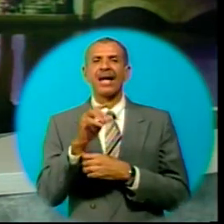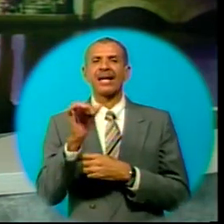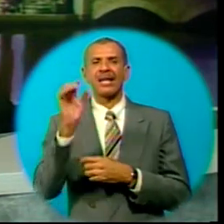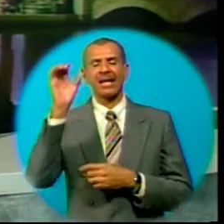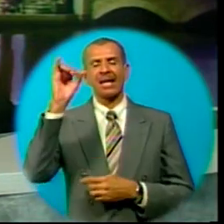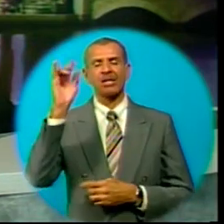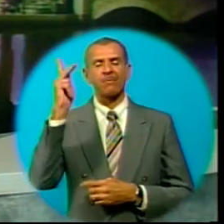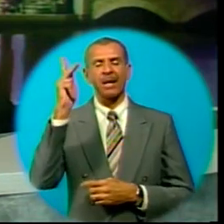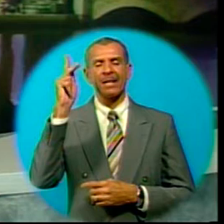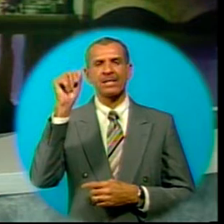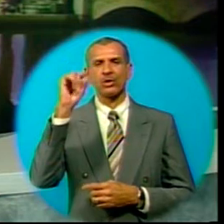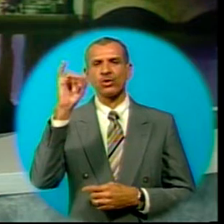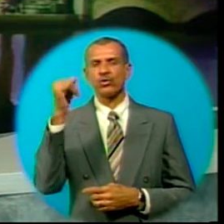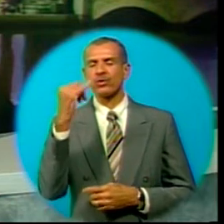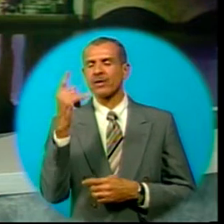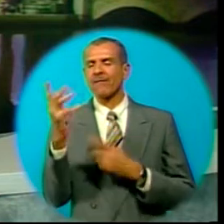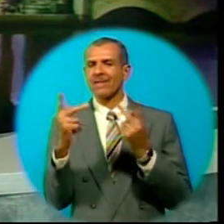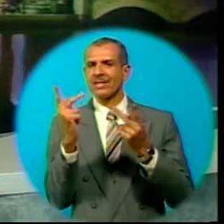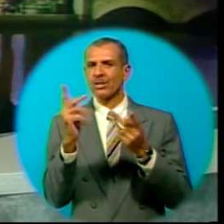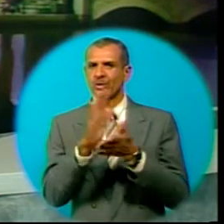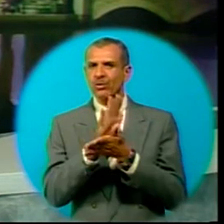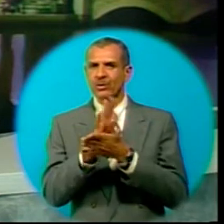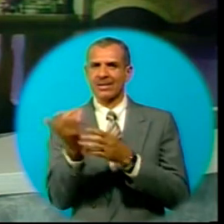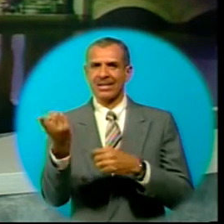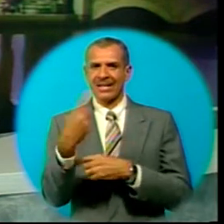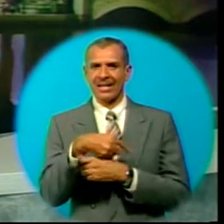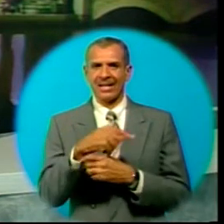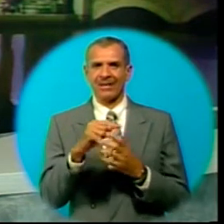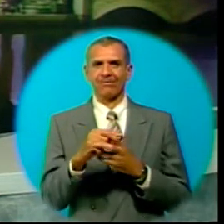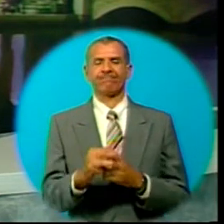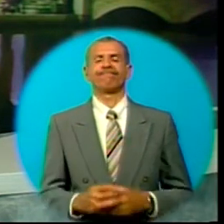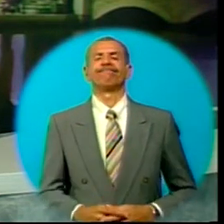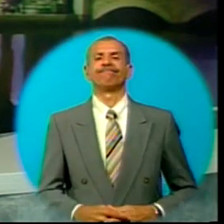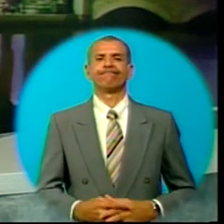secondary schools to see how the first day of the Michaelmas term began.